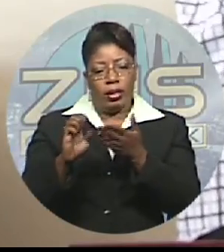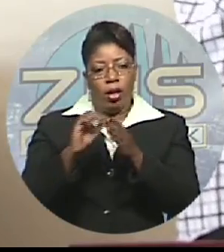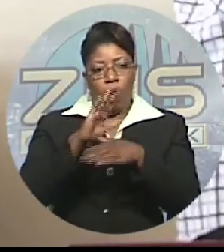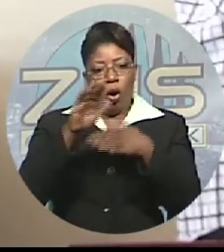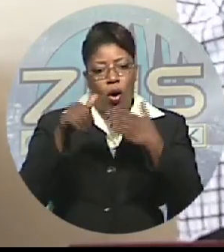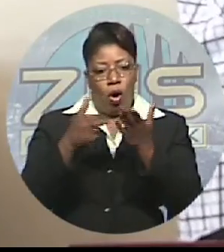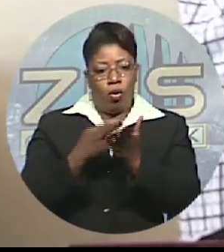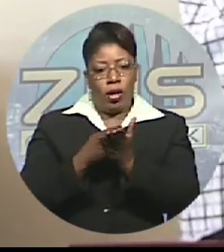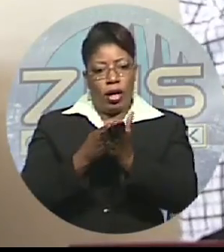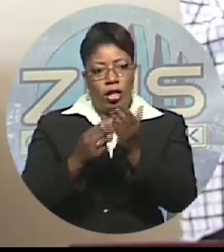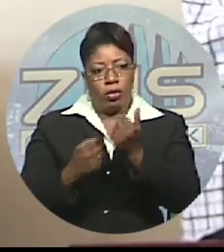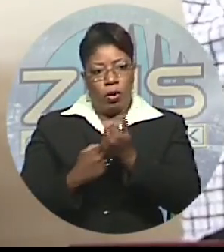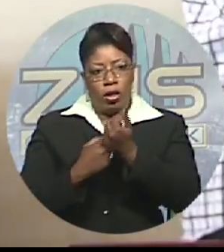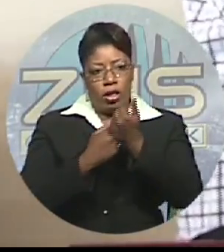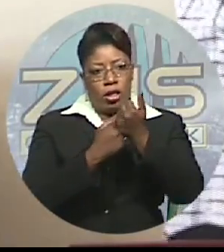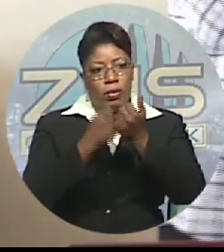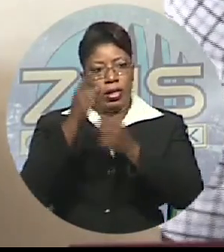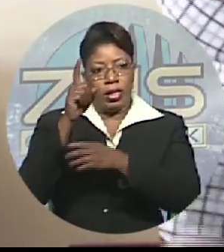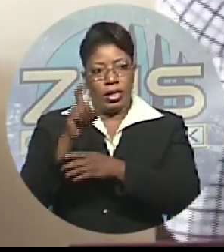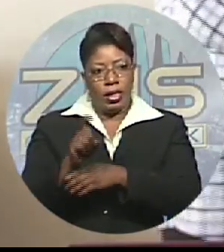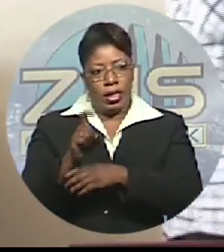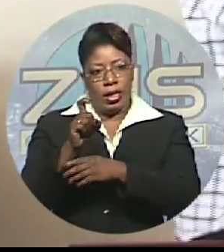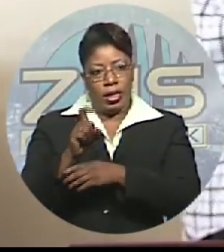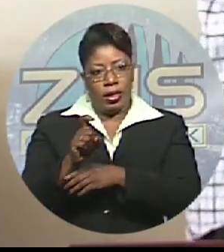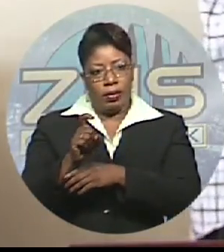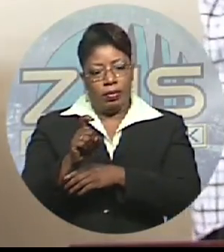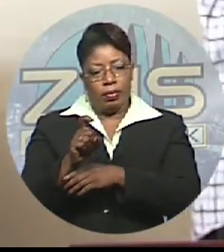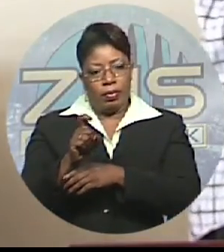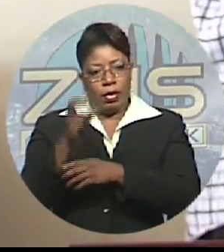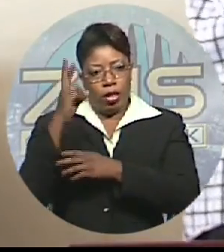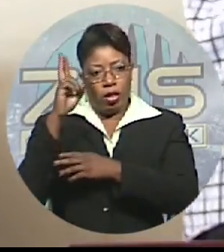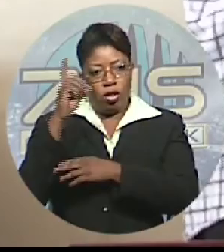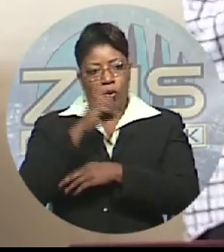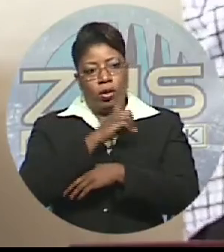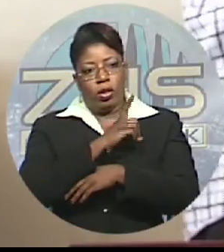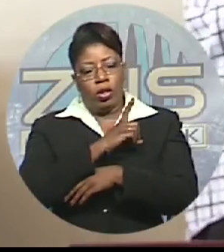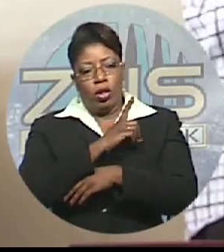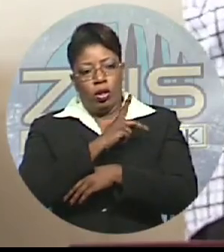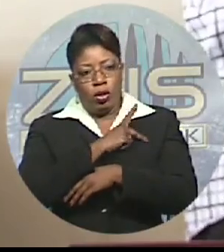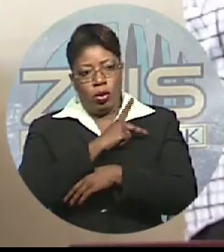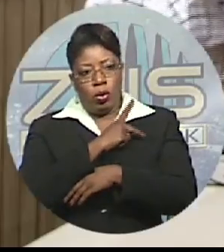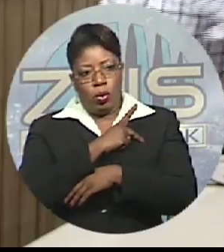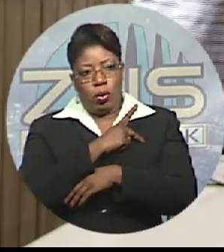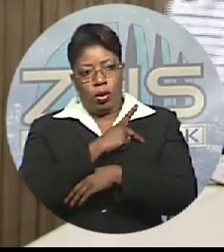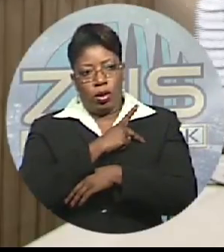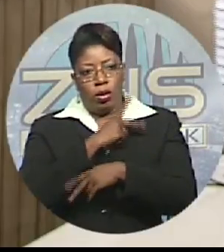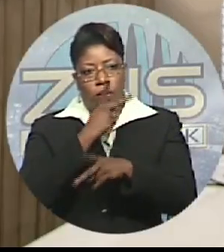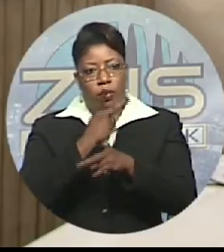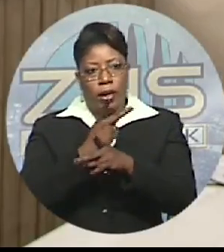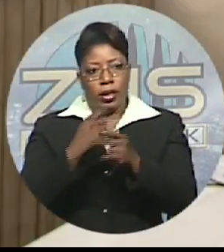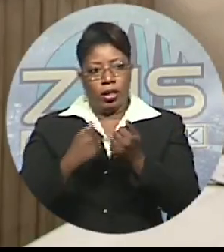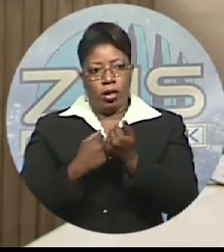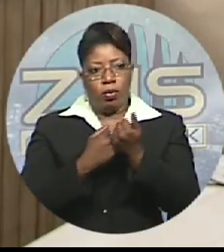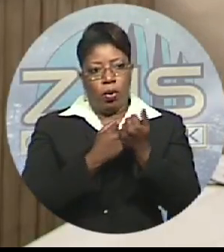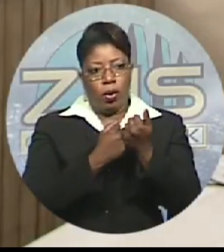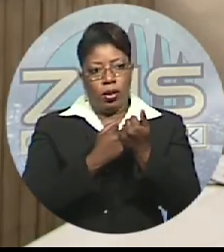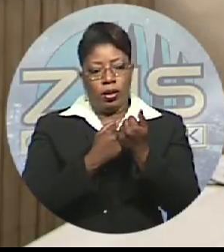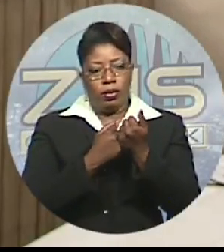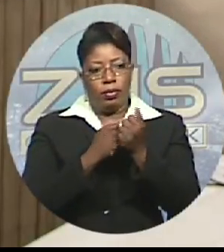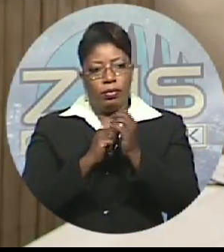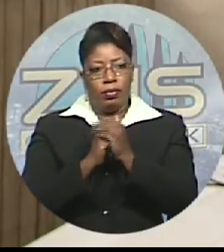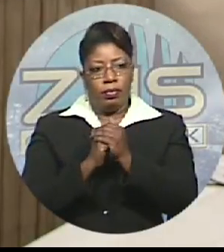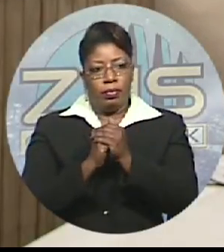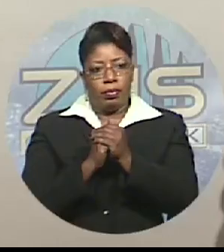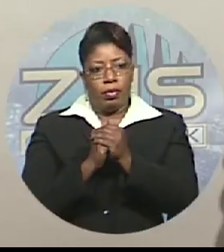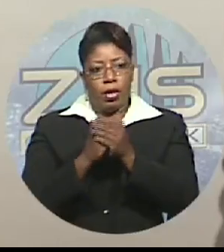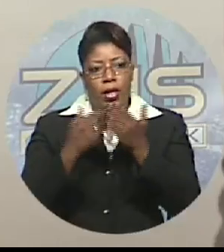regattas, sponsorship is always needed, and Sir Derwood Knowles recently joined with the Son of the Soil to pledge their support.